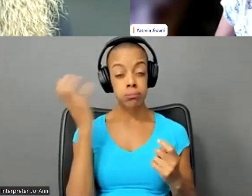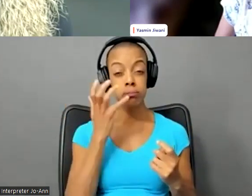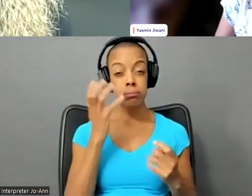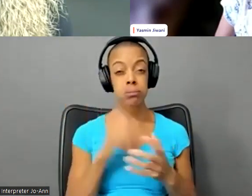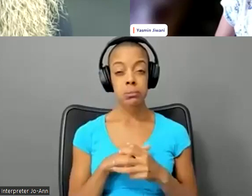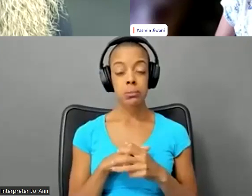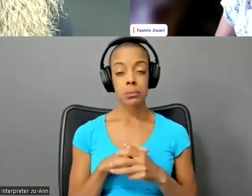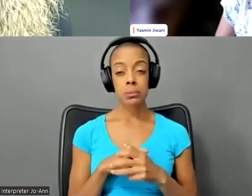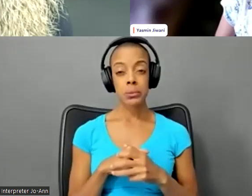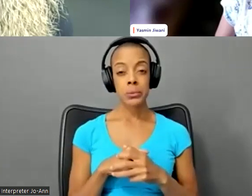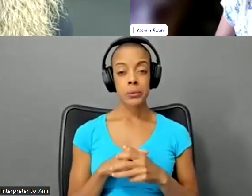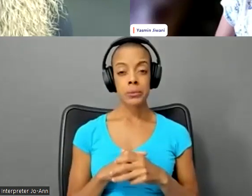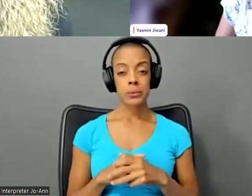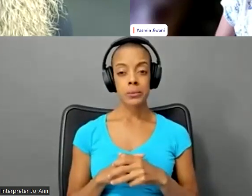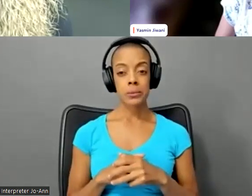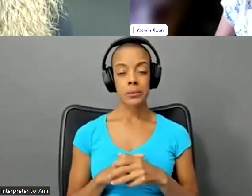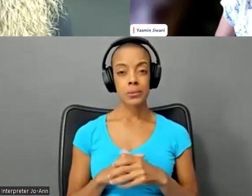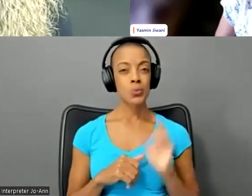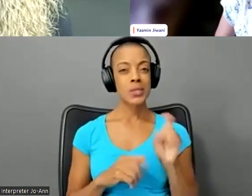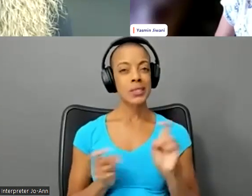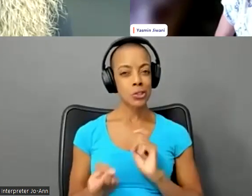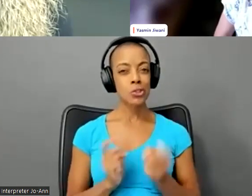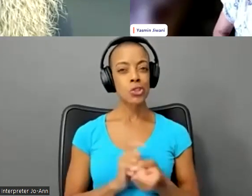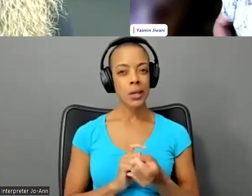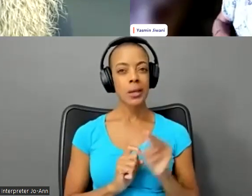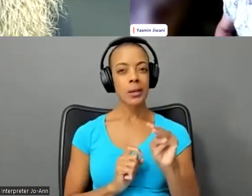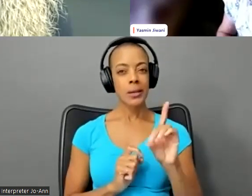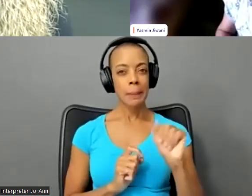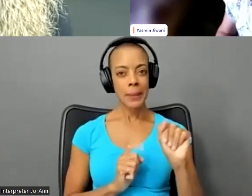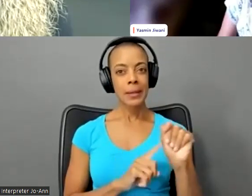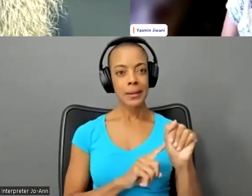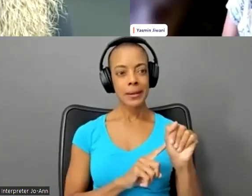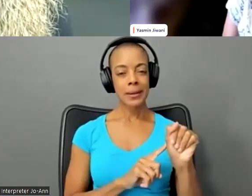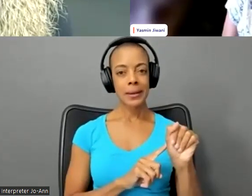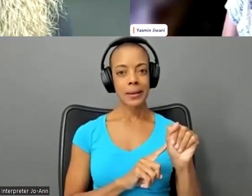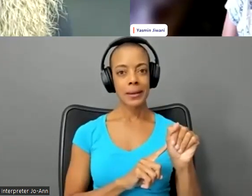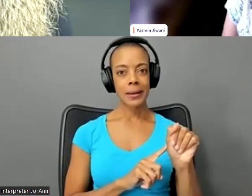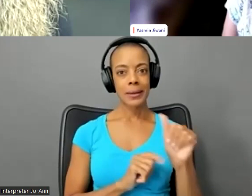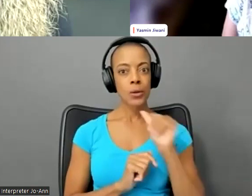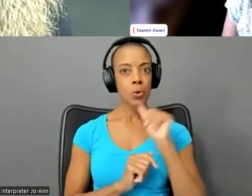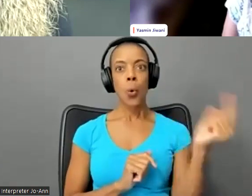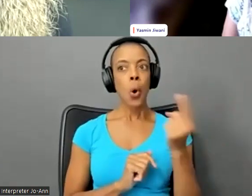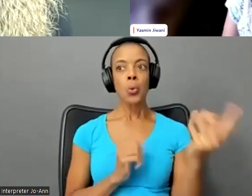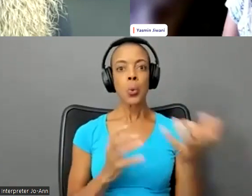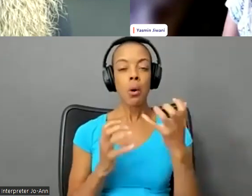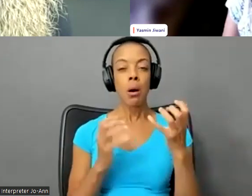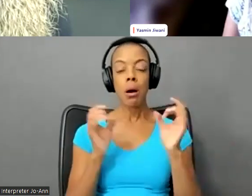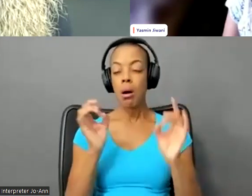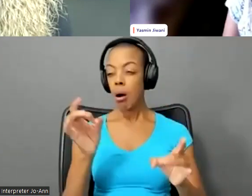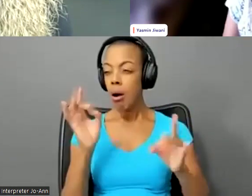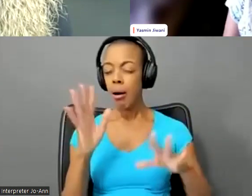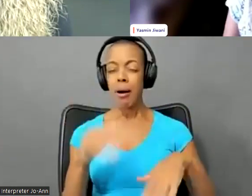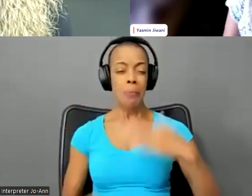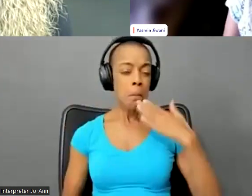we, need to change in the media, is not always looking for these really awful details,